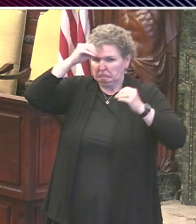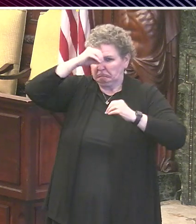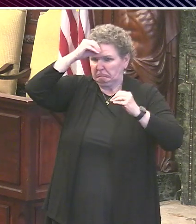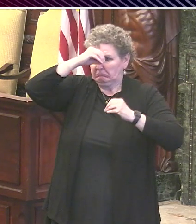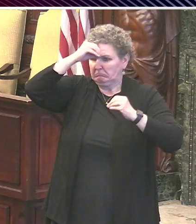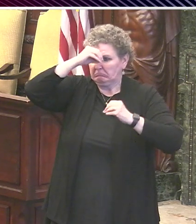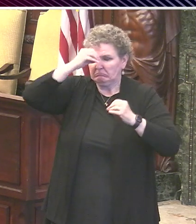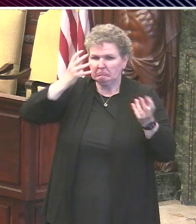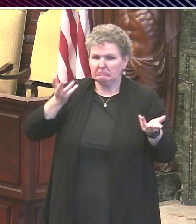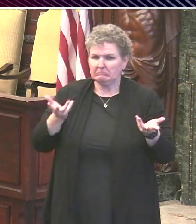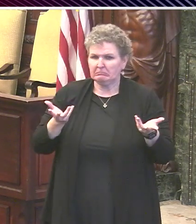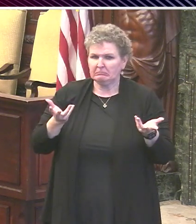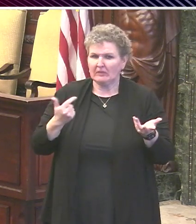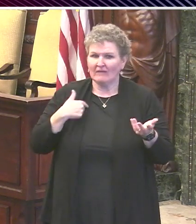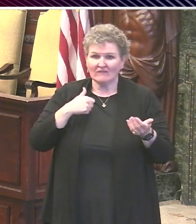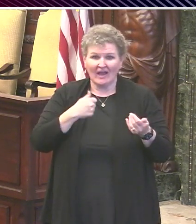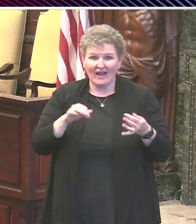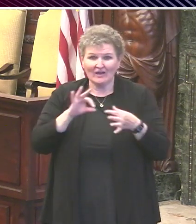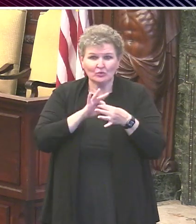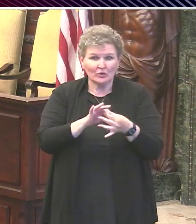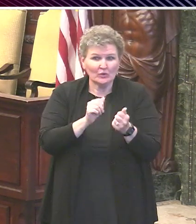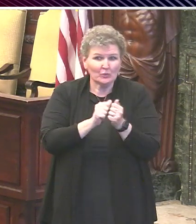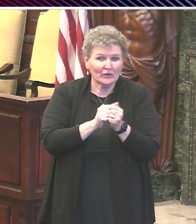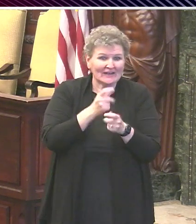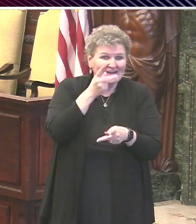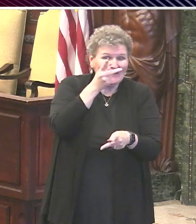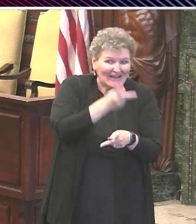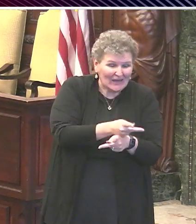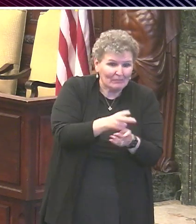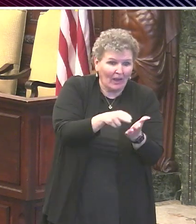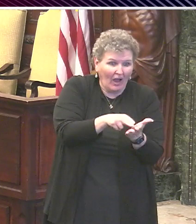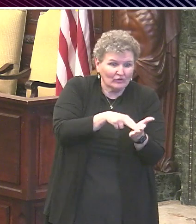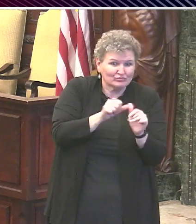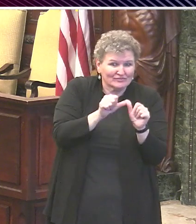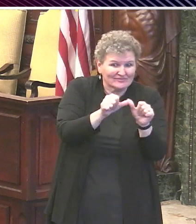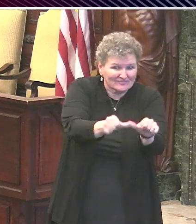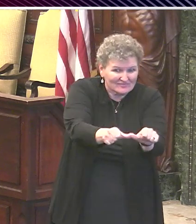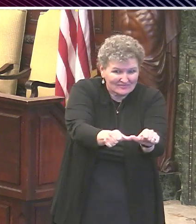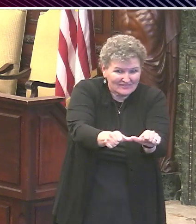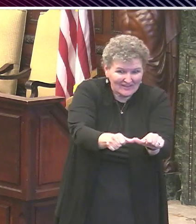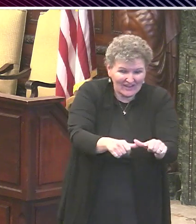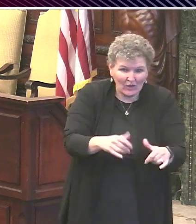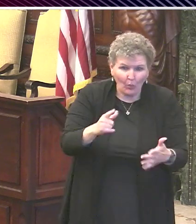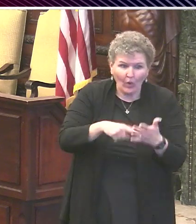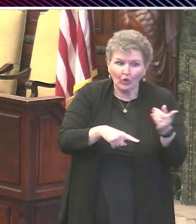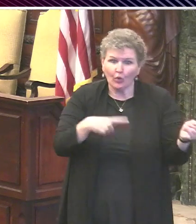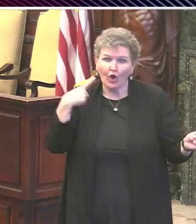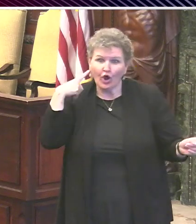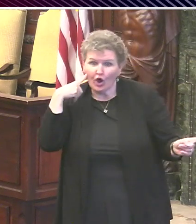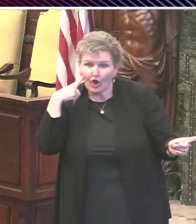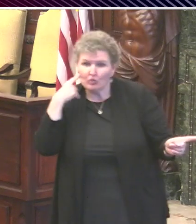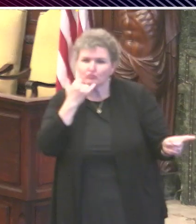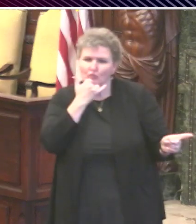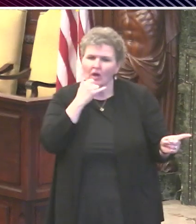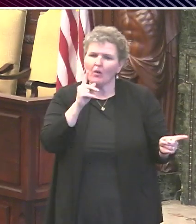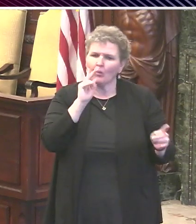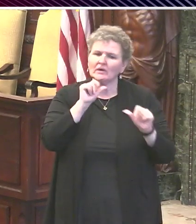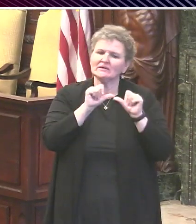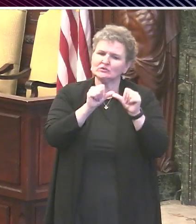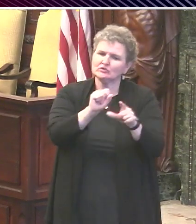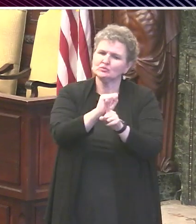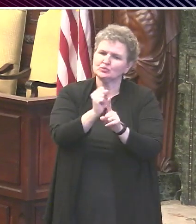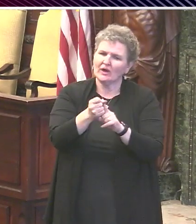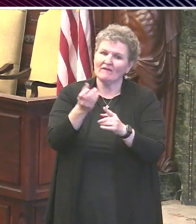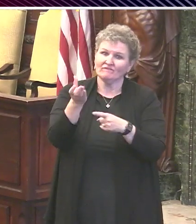made an effort to maintain that contract. So I think that is going to be an ongoing situation, but we certainly did not pressure the porta